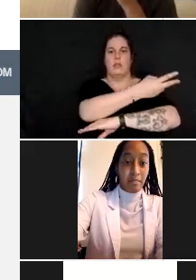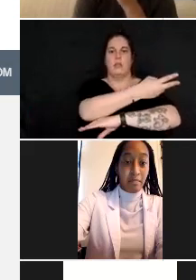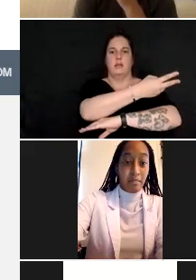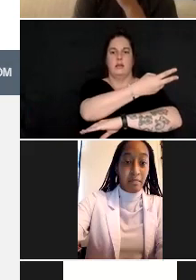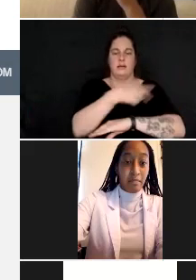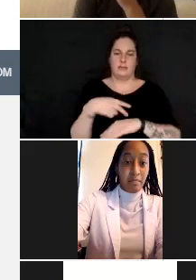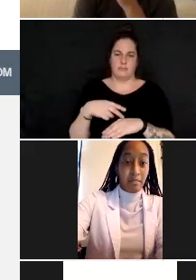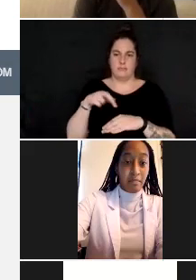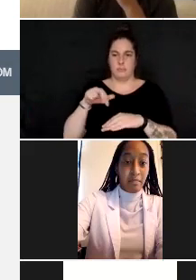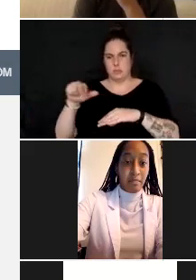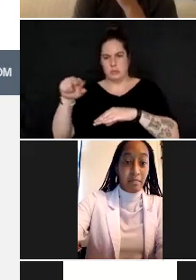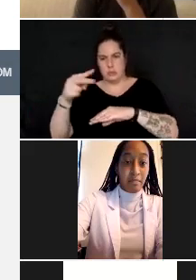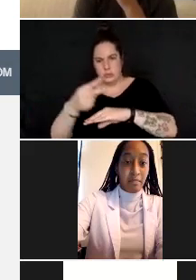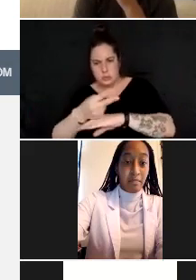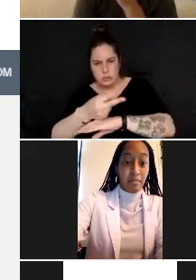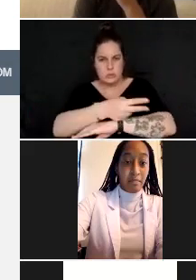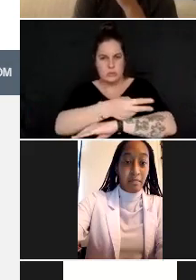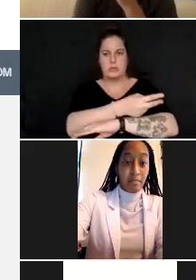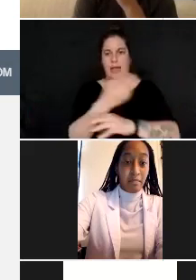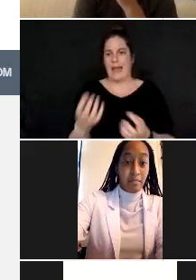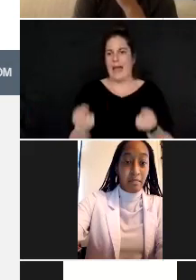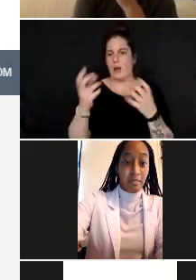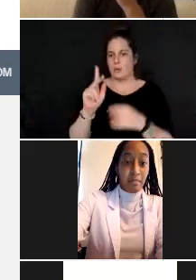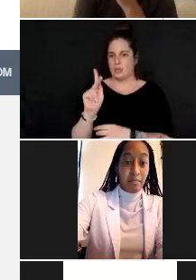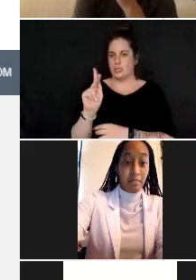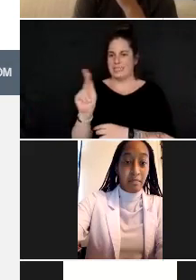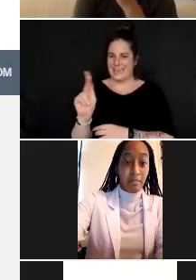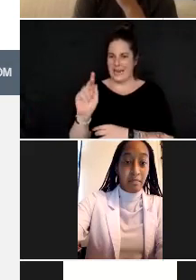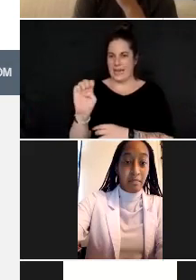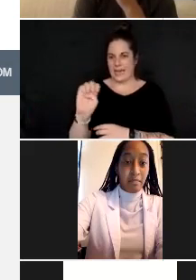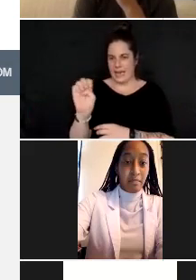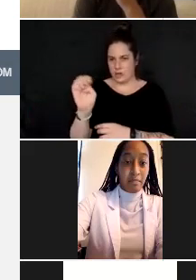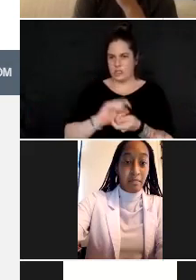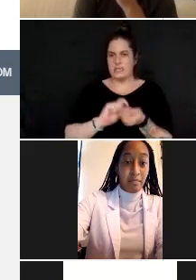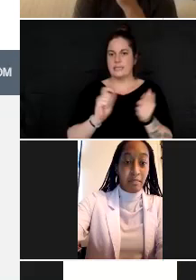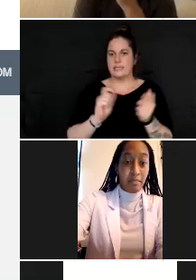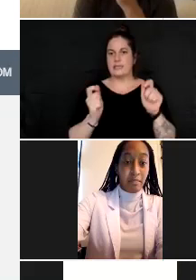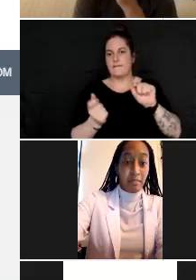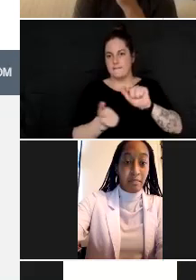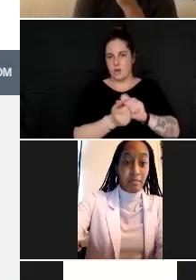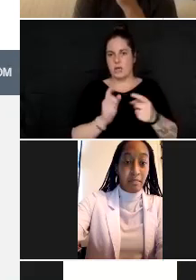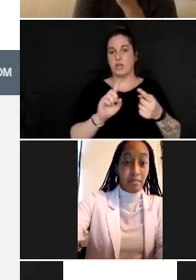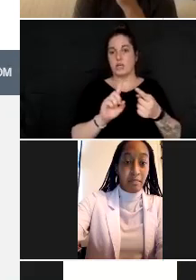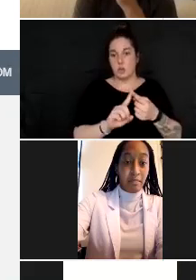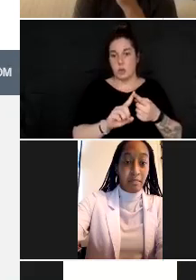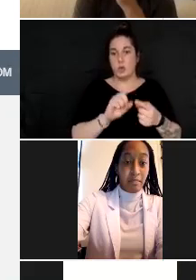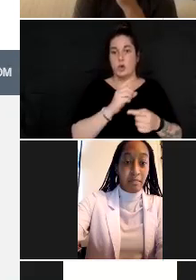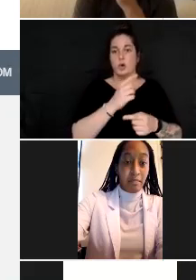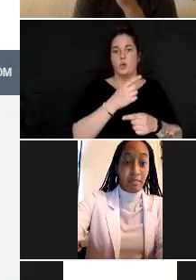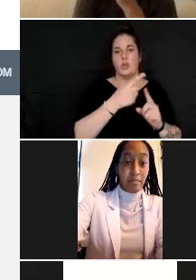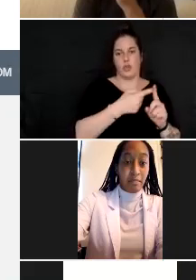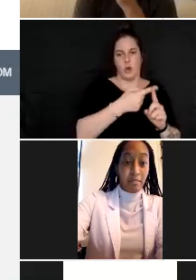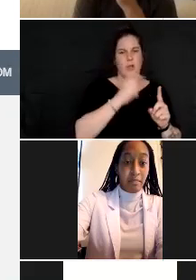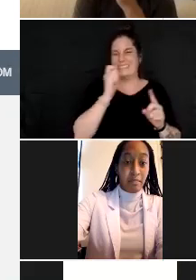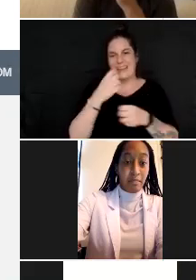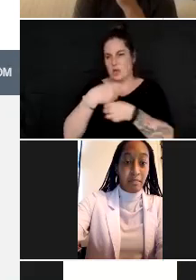Or the kinetic energy, how much kinetic energy gets converted into thermal energy, not created, because it's the